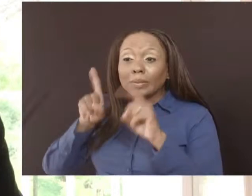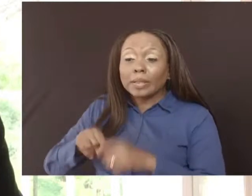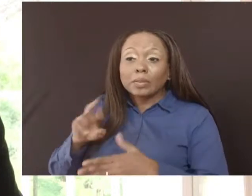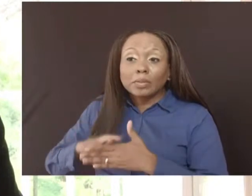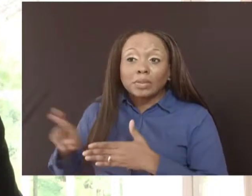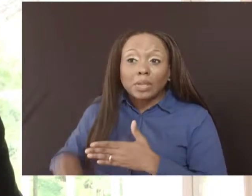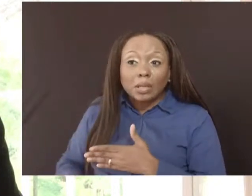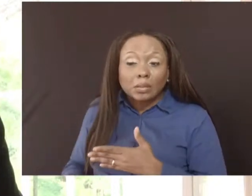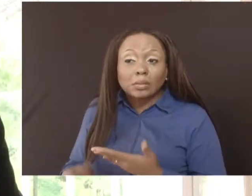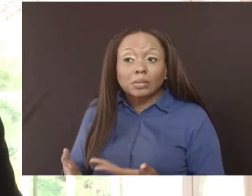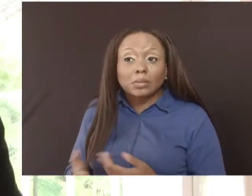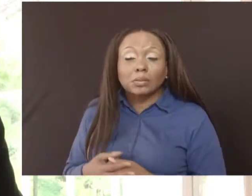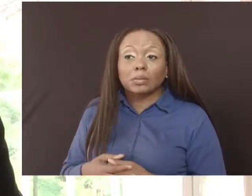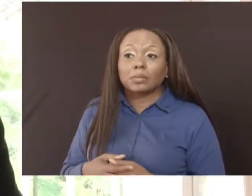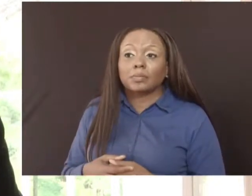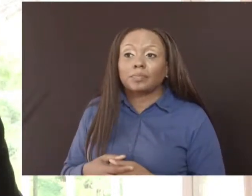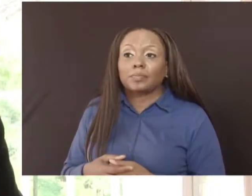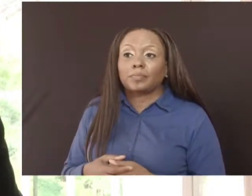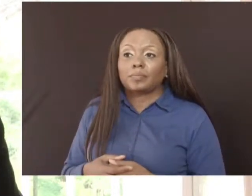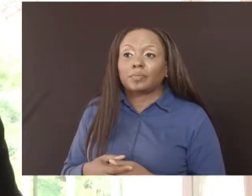Awaiting a PCR test result,